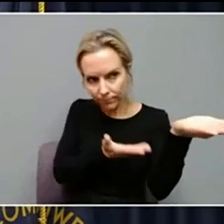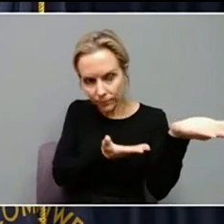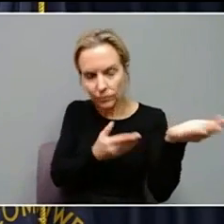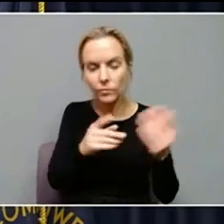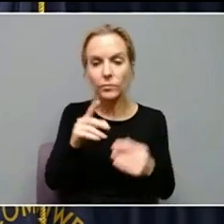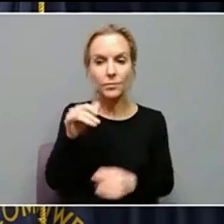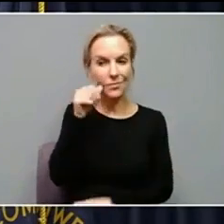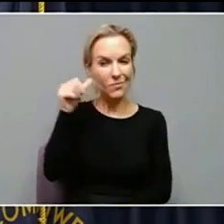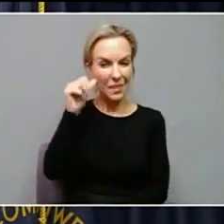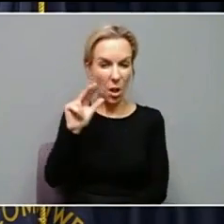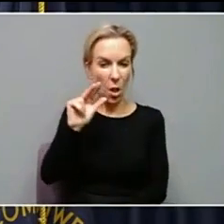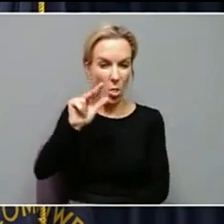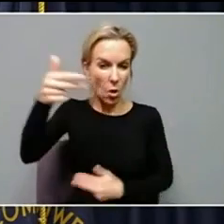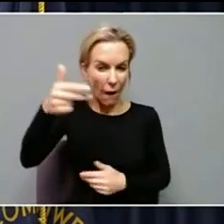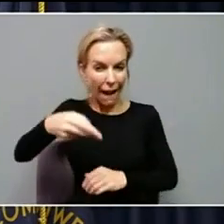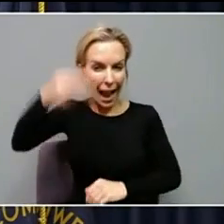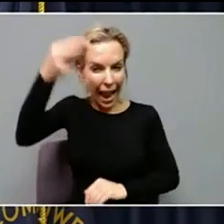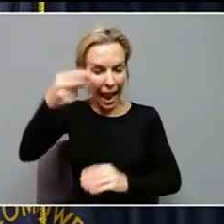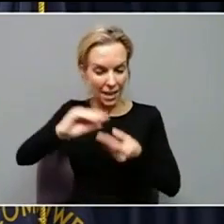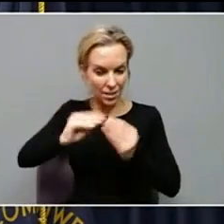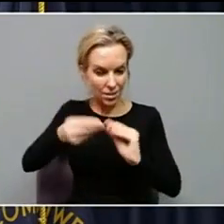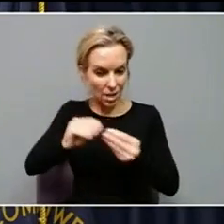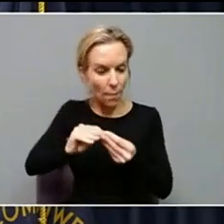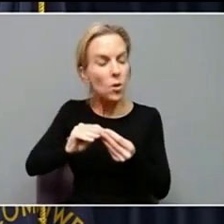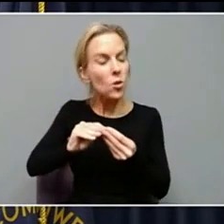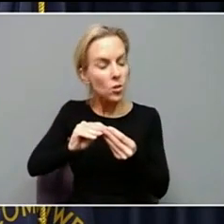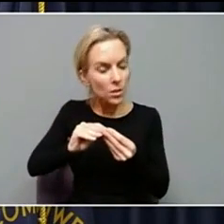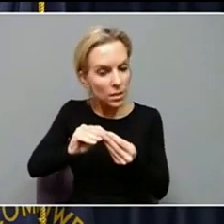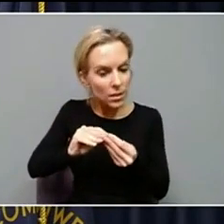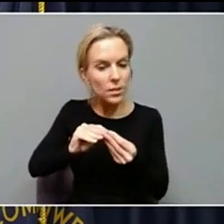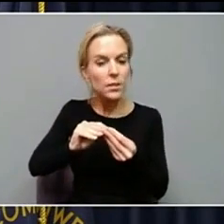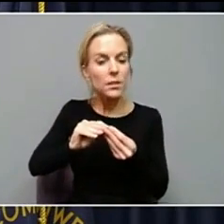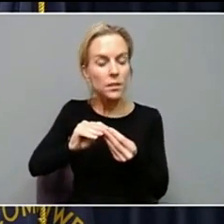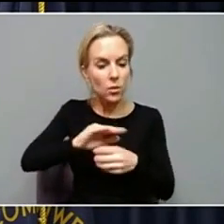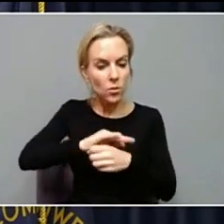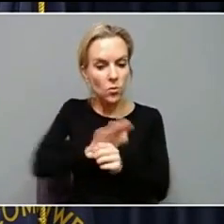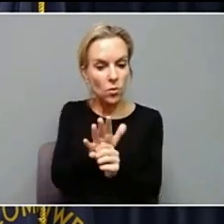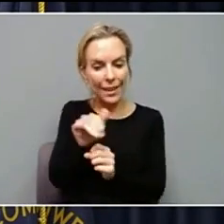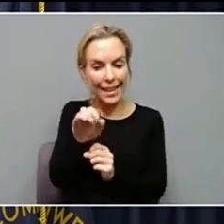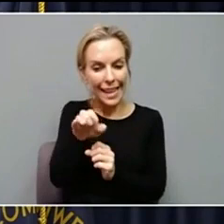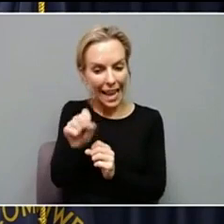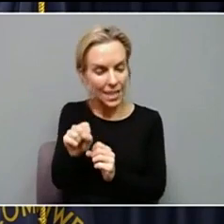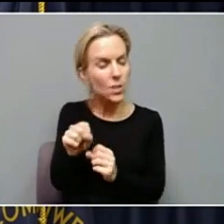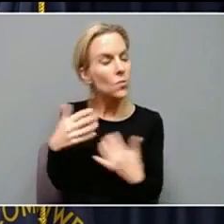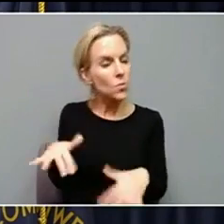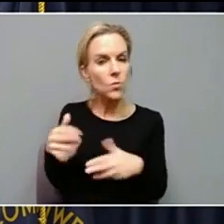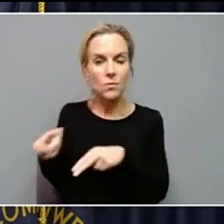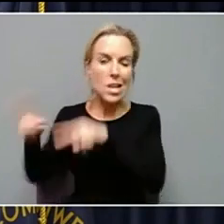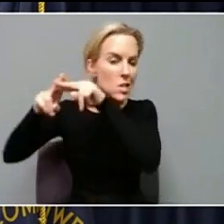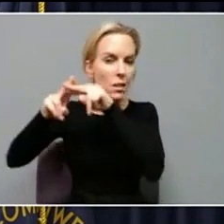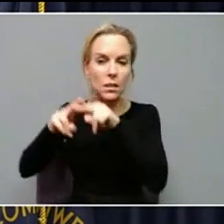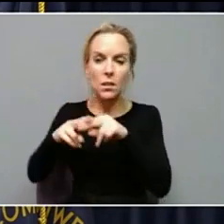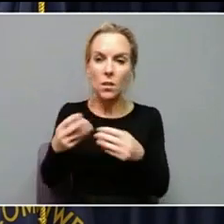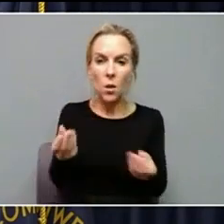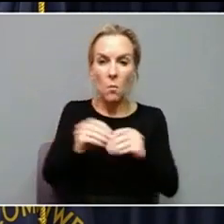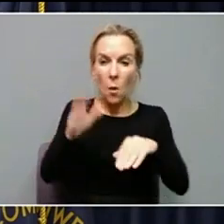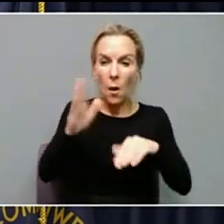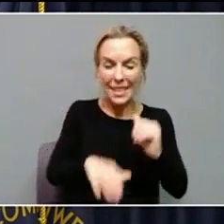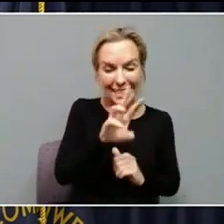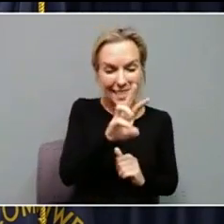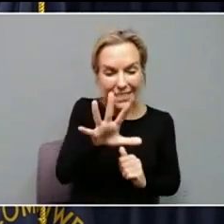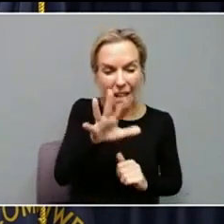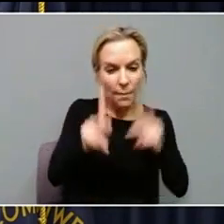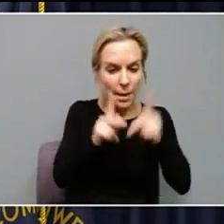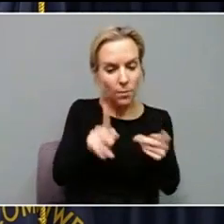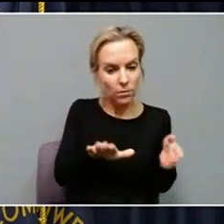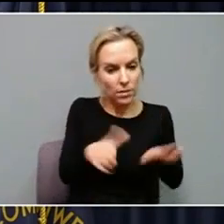highest number of cases we've ever had, and having more than 65 people die,